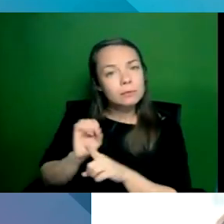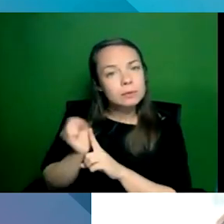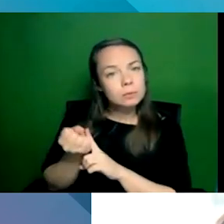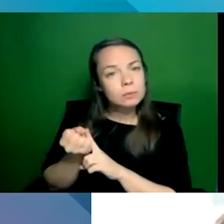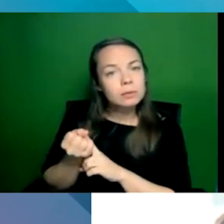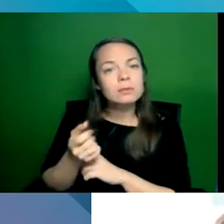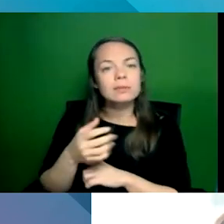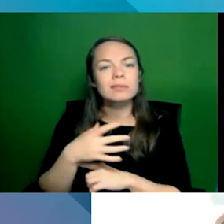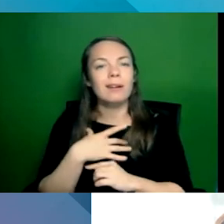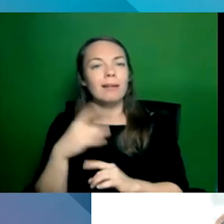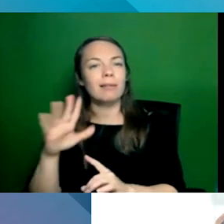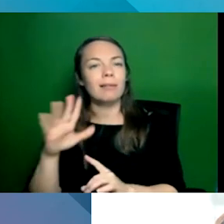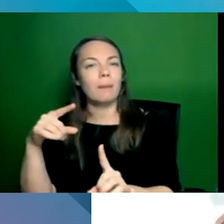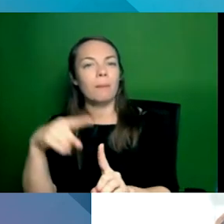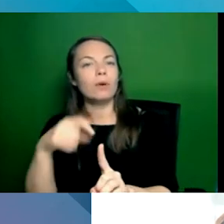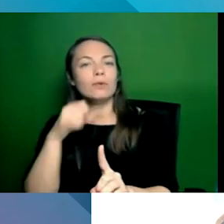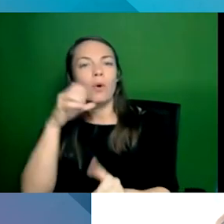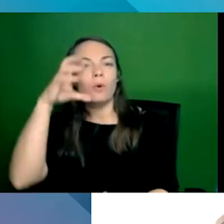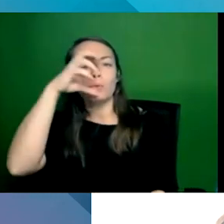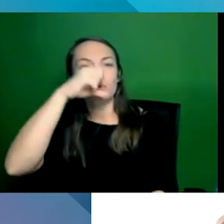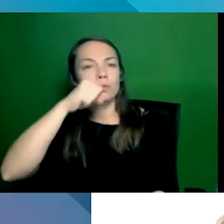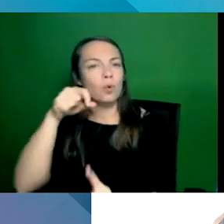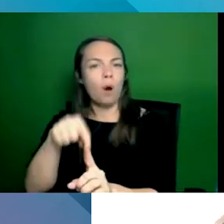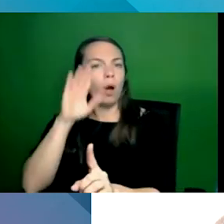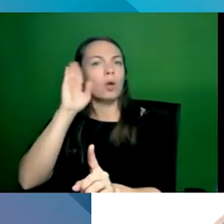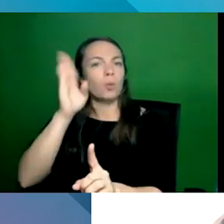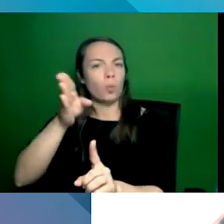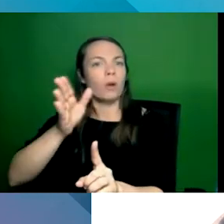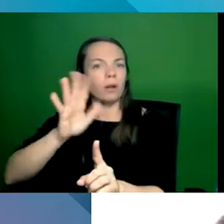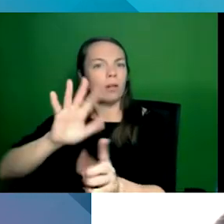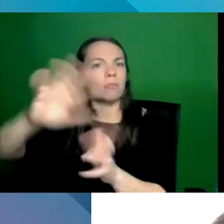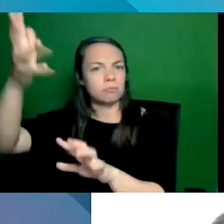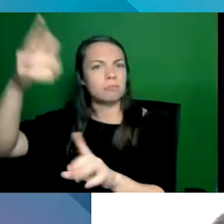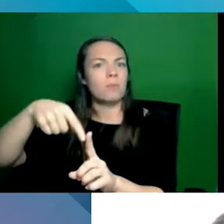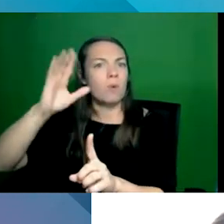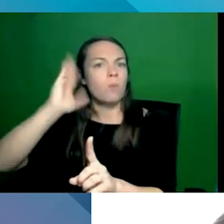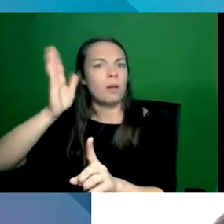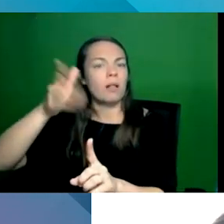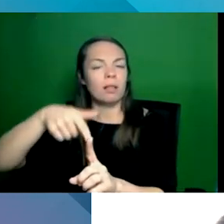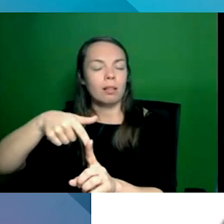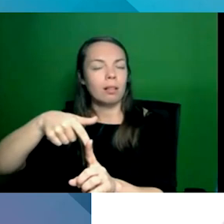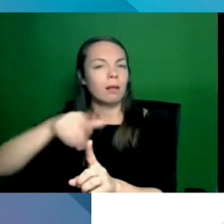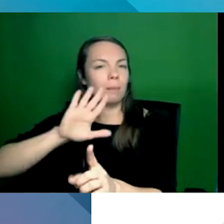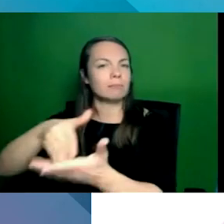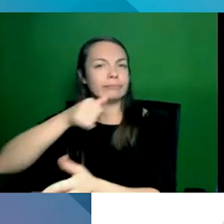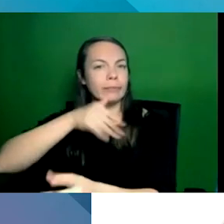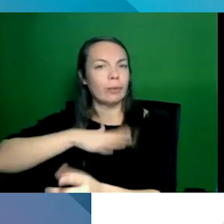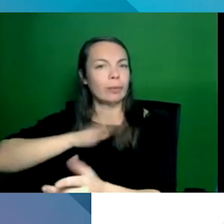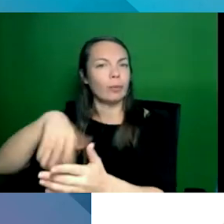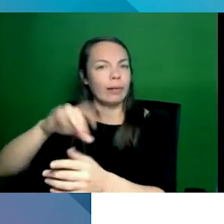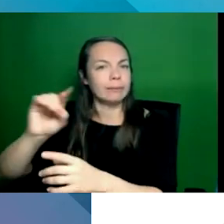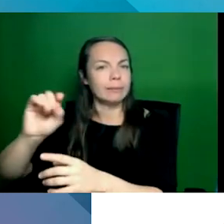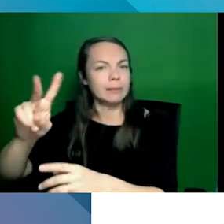of not assuming that men are going to be perpetrators, but I just think that there's enough messaging that comes through